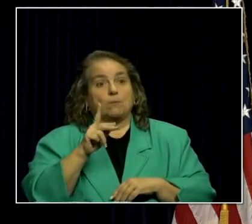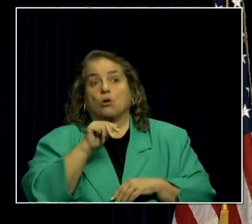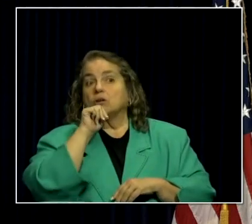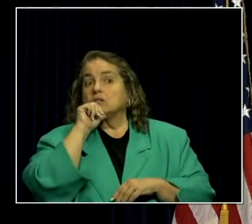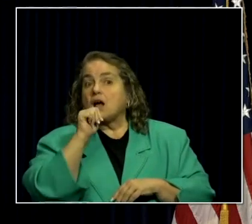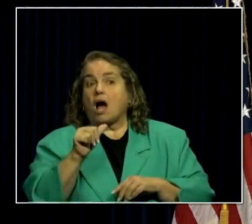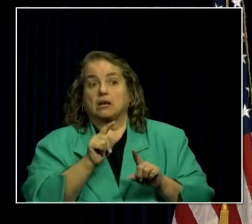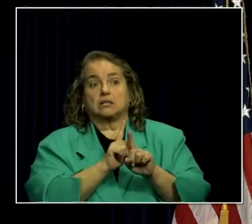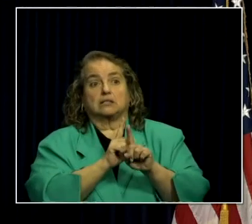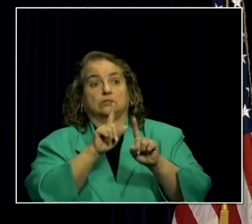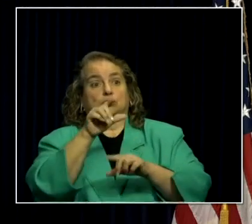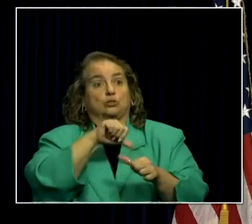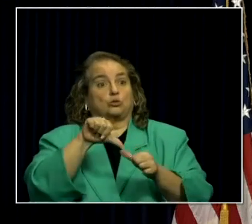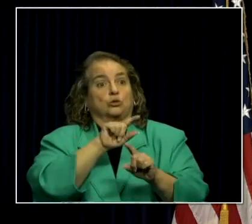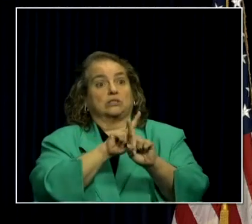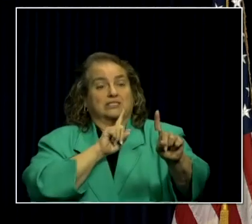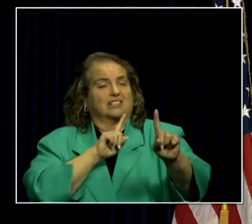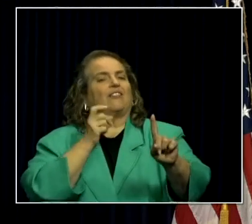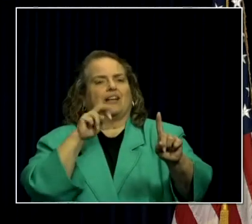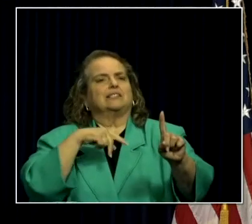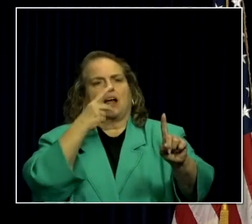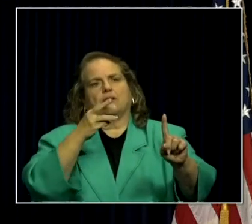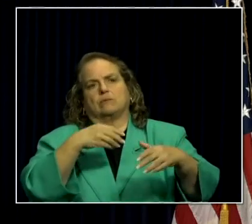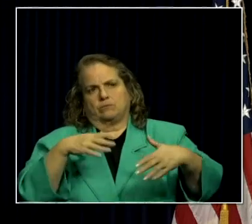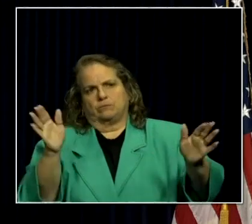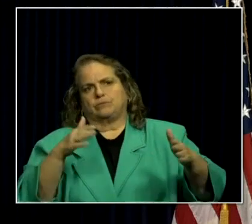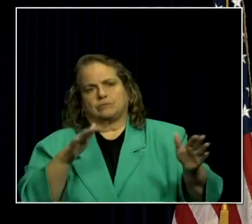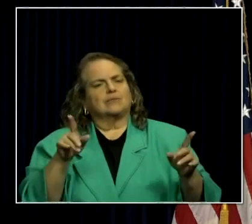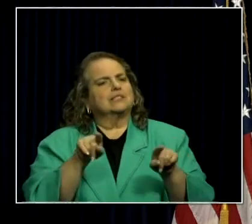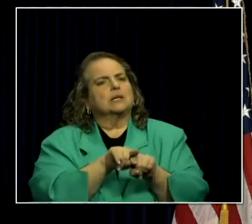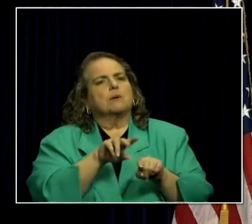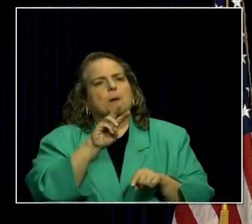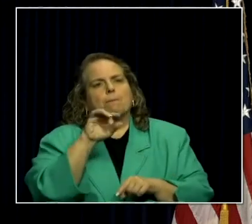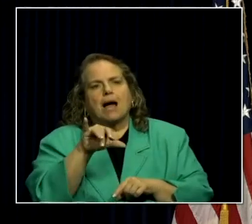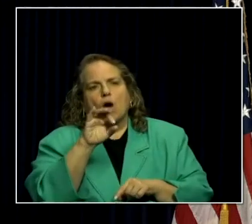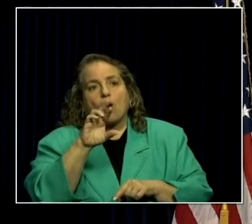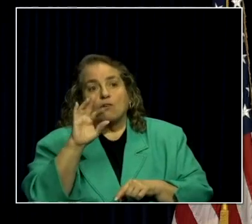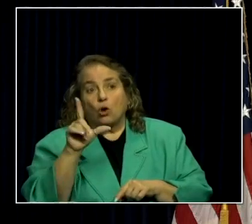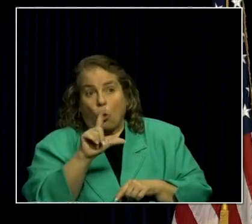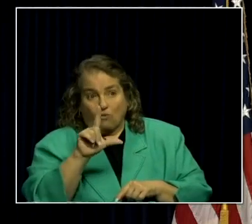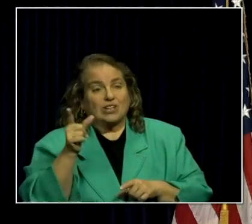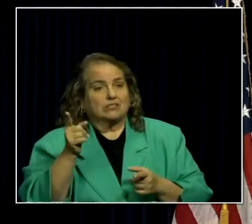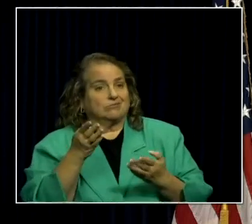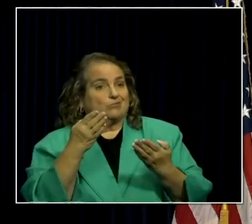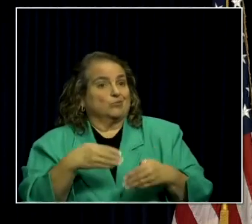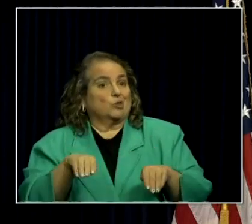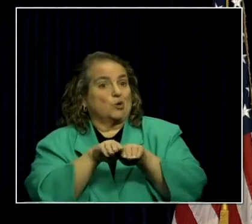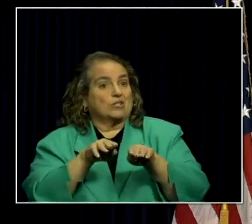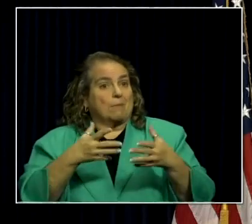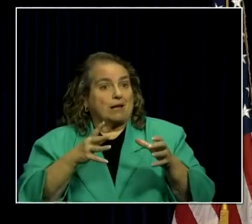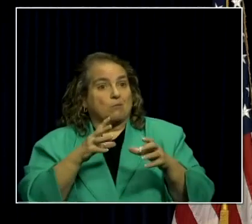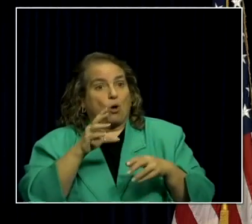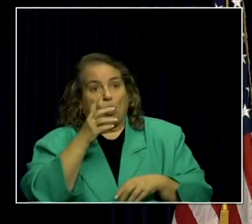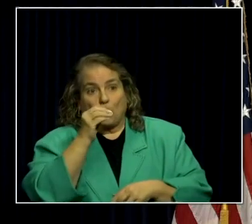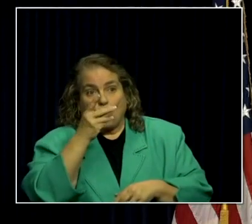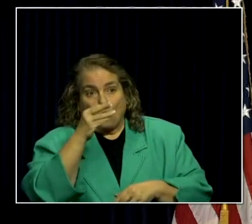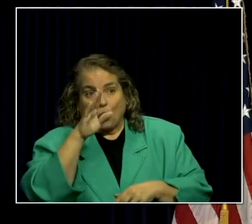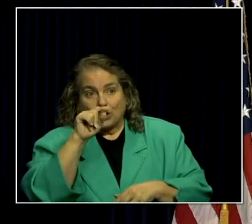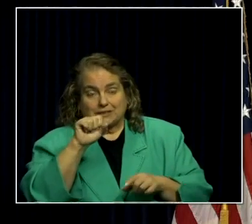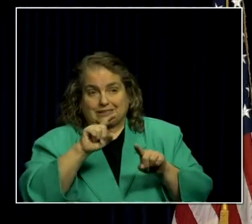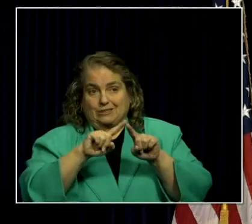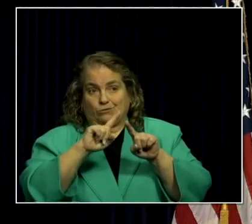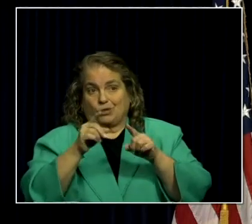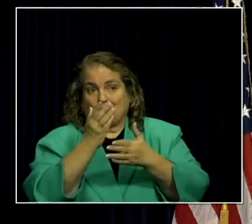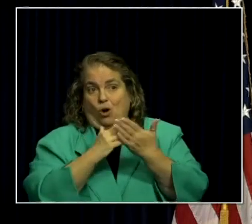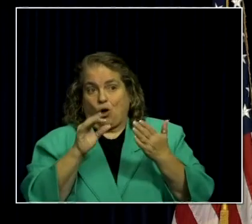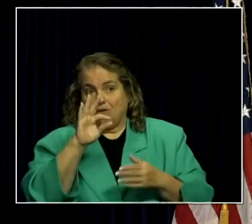down. That would be like the mayor in Louisville that has shut down basketball courts in various parts of the